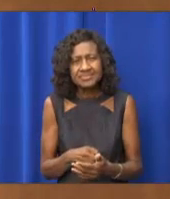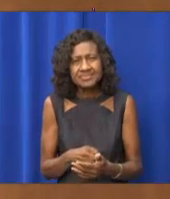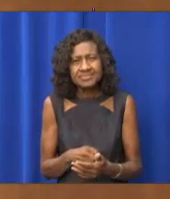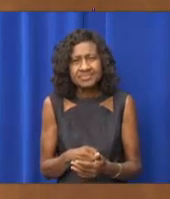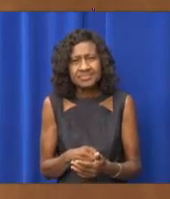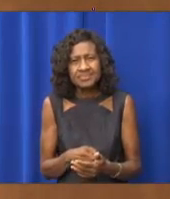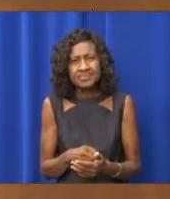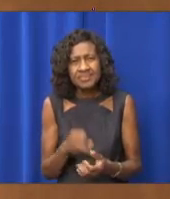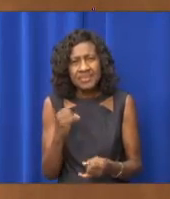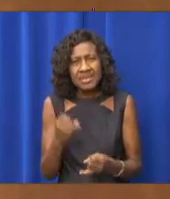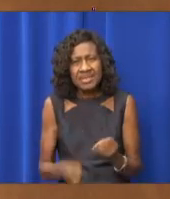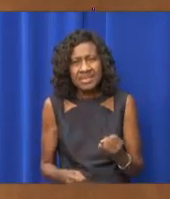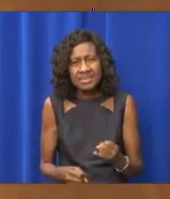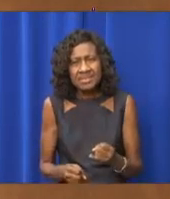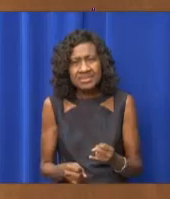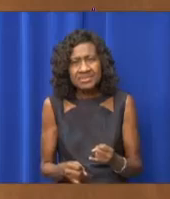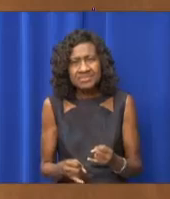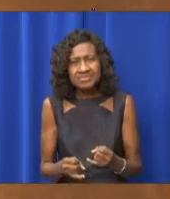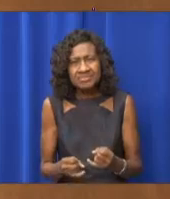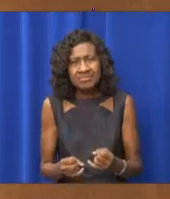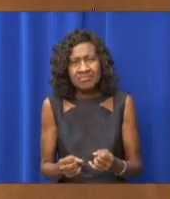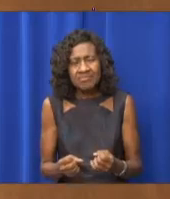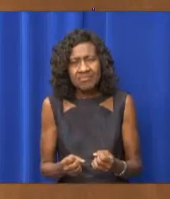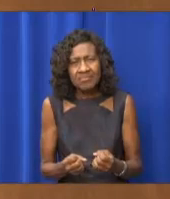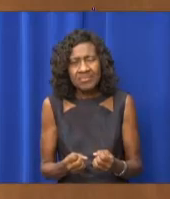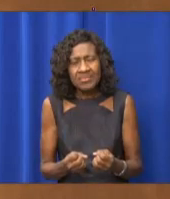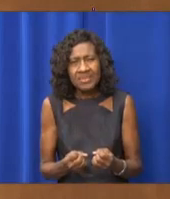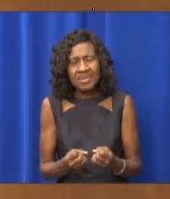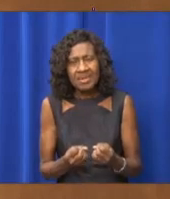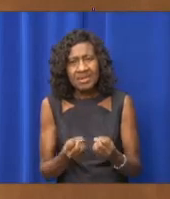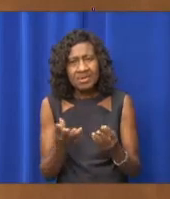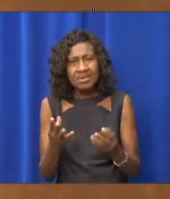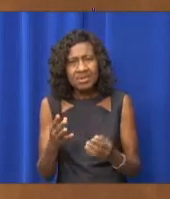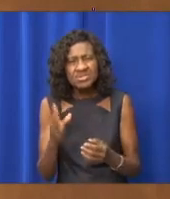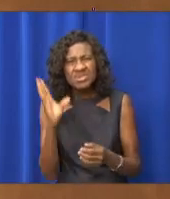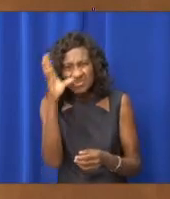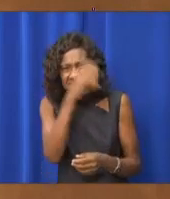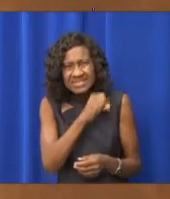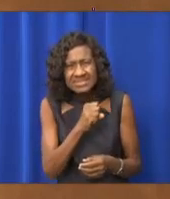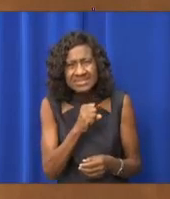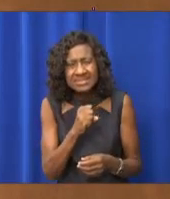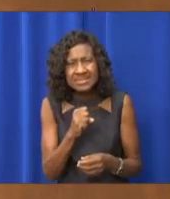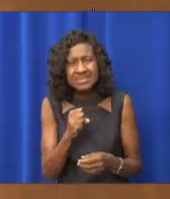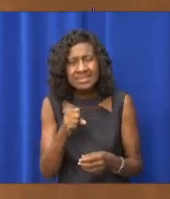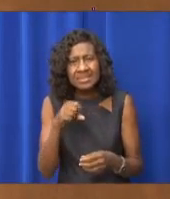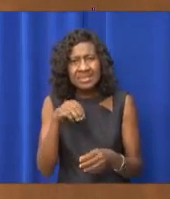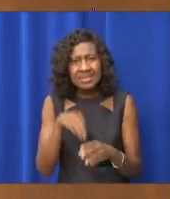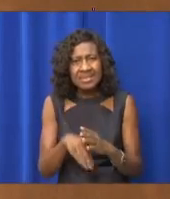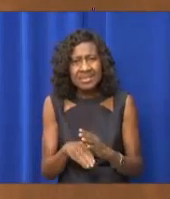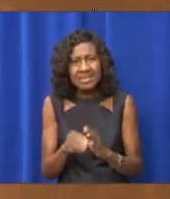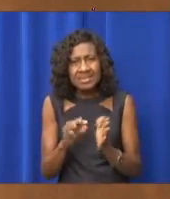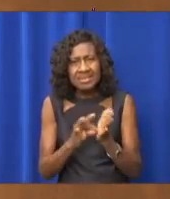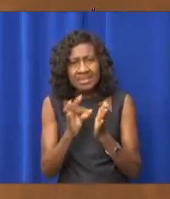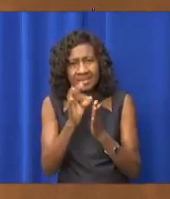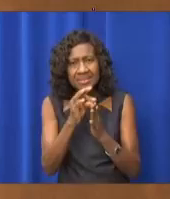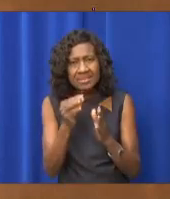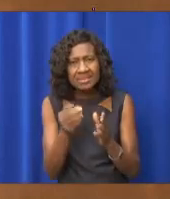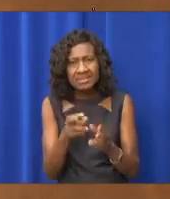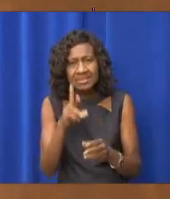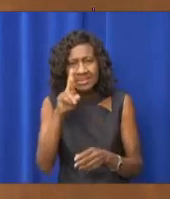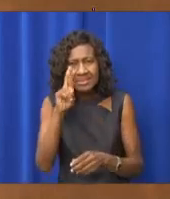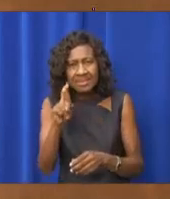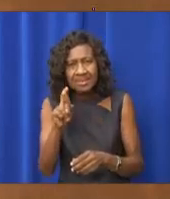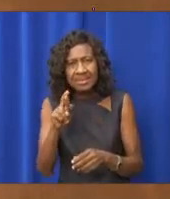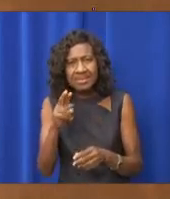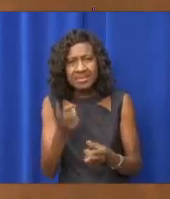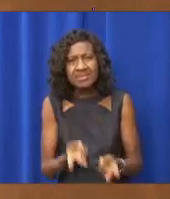Lastly, to say is there are a lot of assumptions that go into calculating the R value, and these assumptions are often generated from